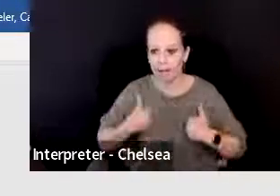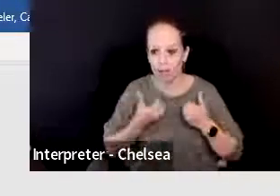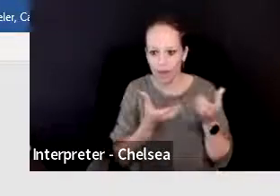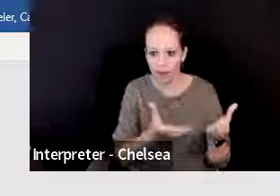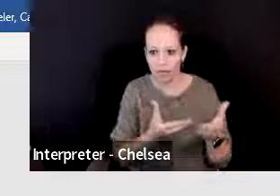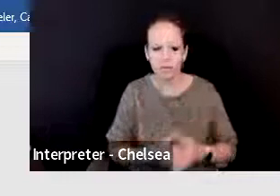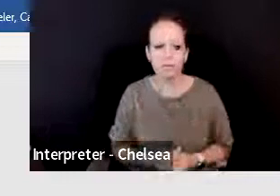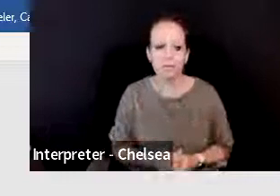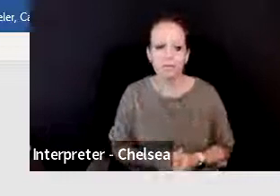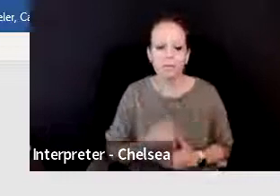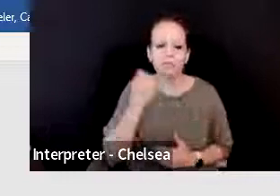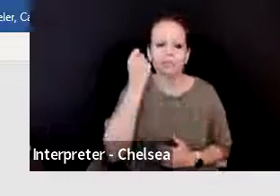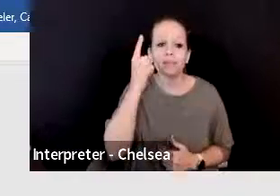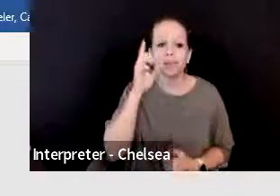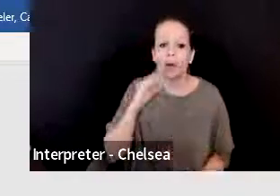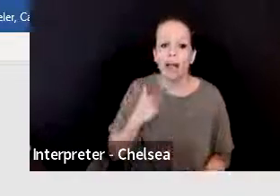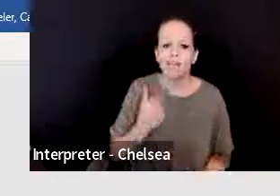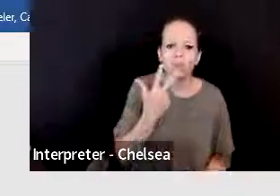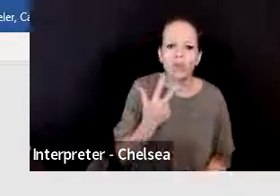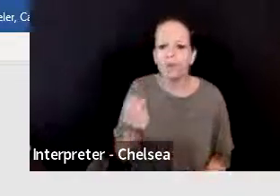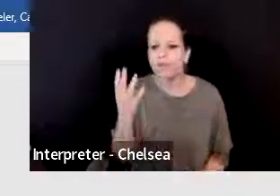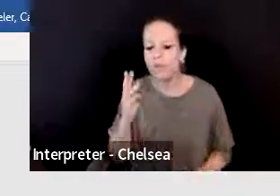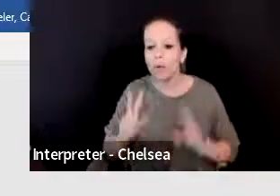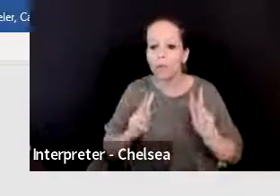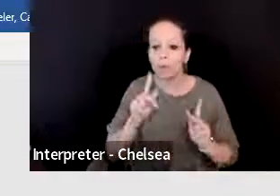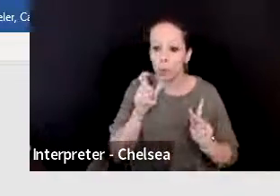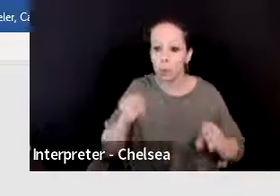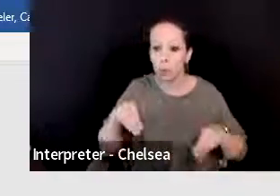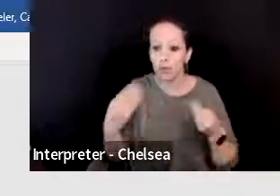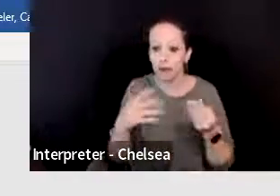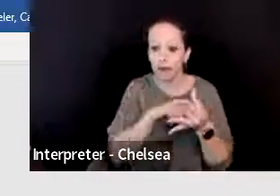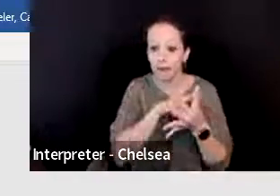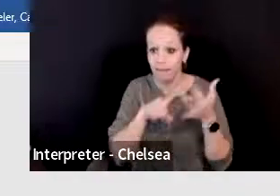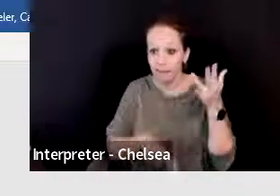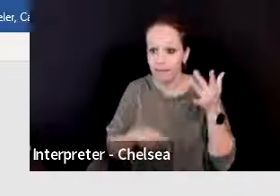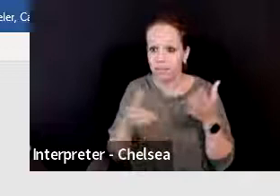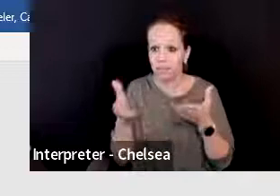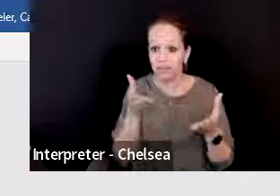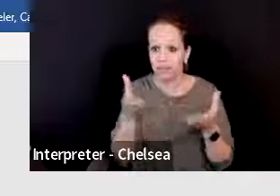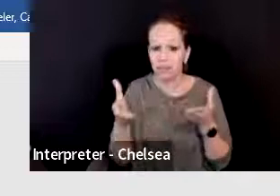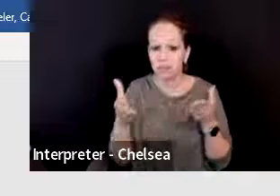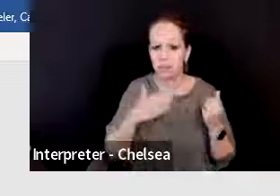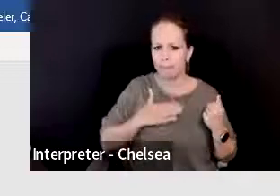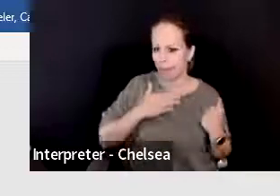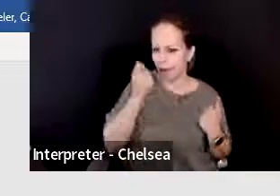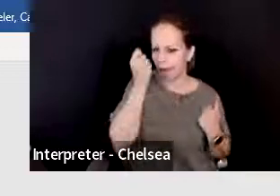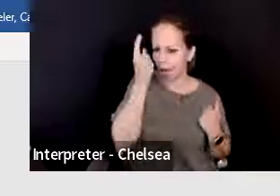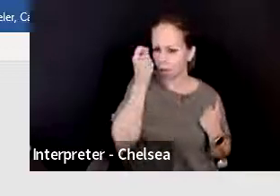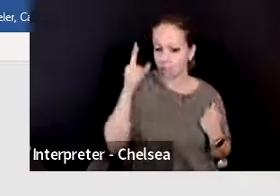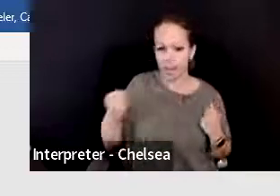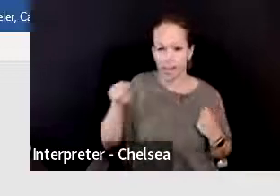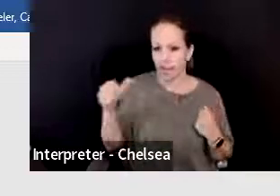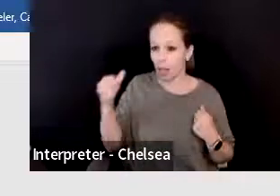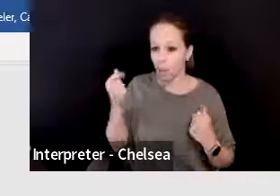maybe 3 to 4 folks who provide these services. So again, my understanding is they're not going to meet with you in